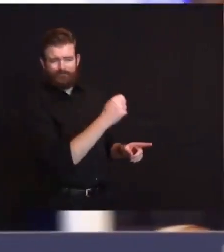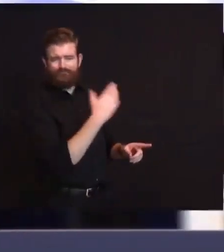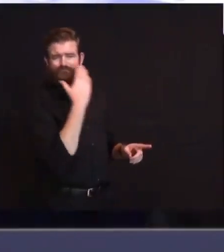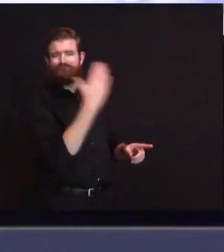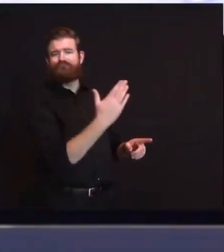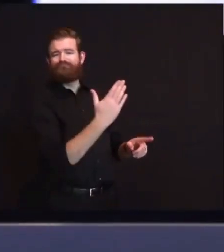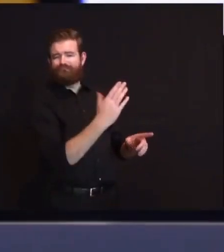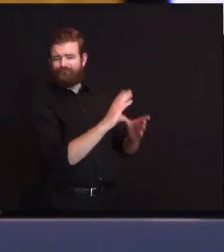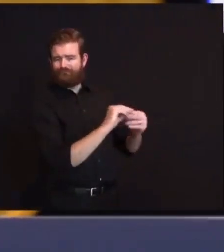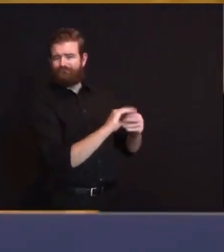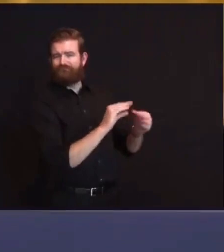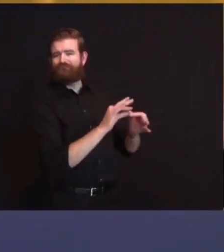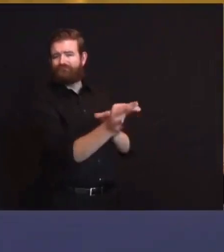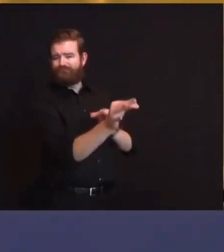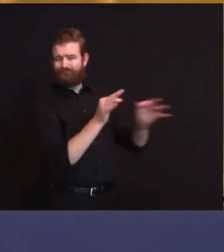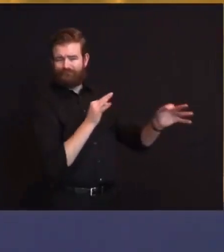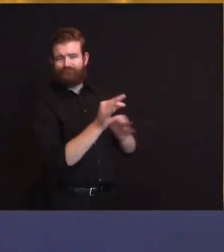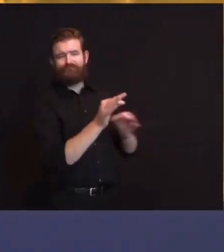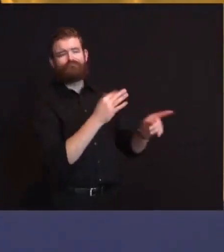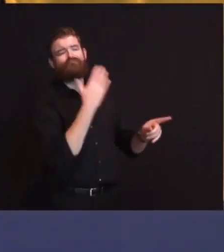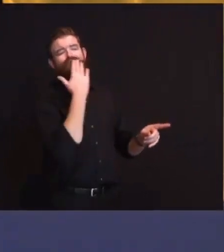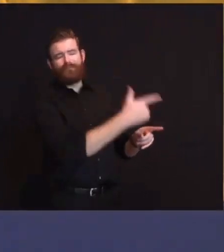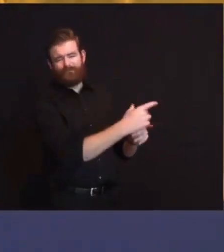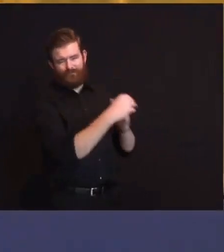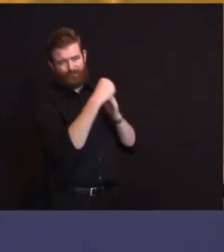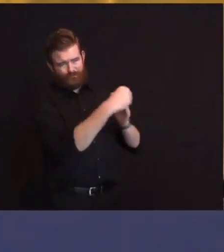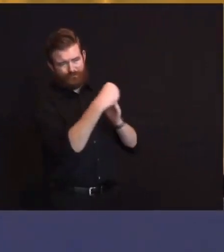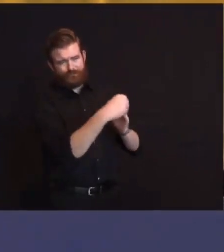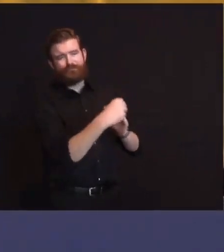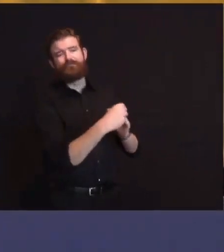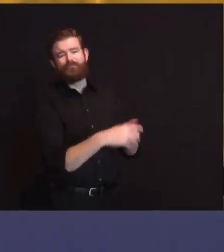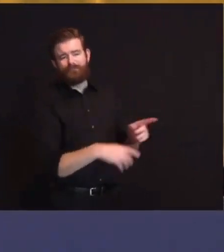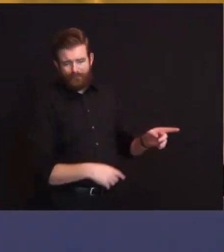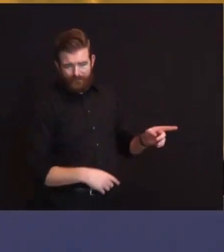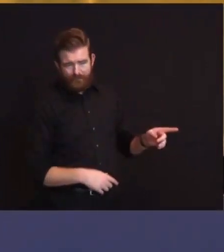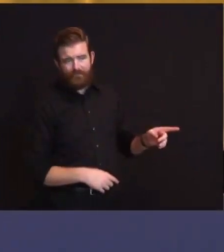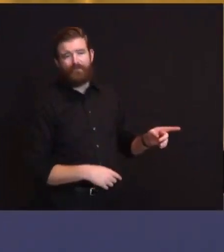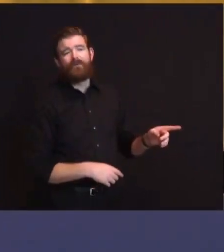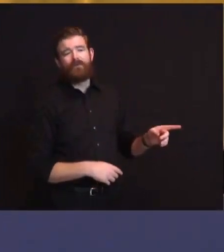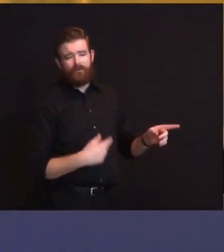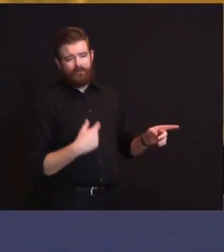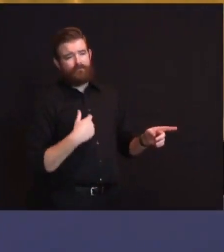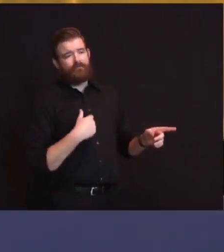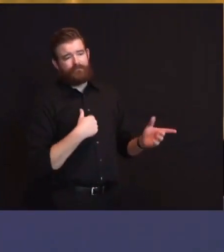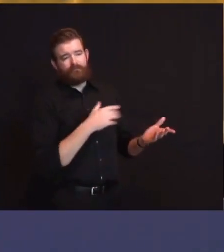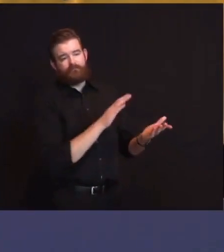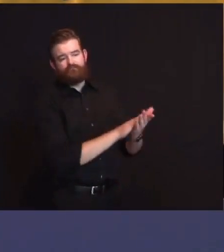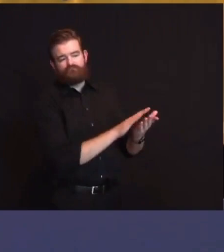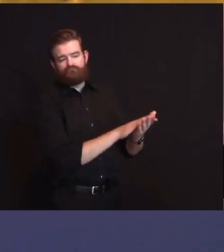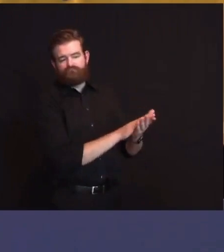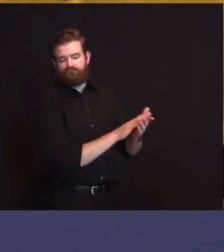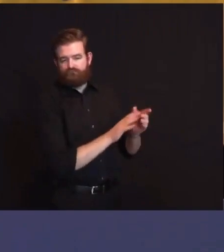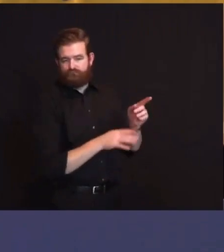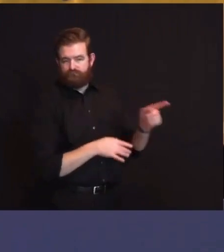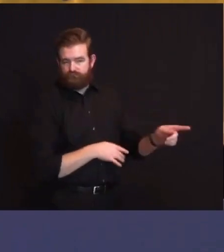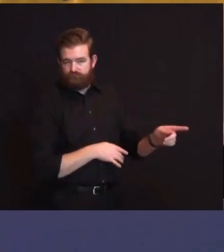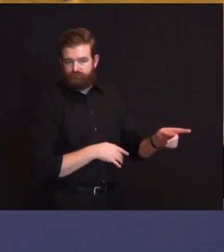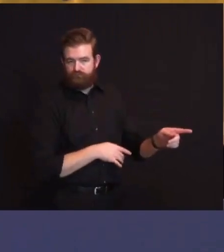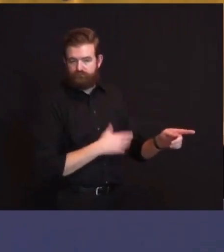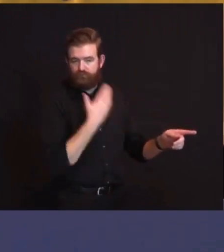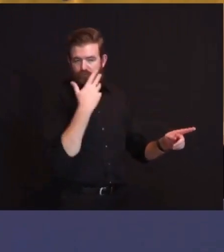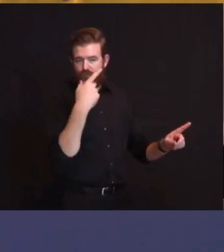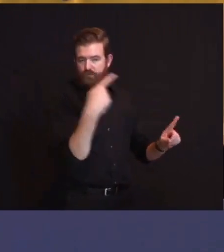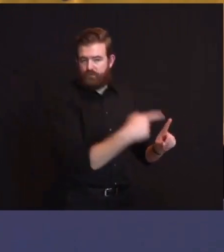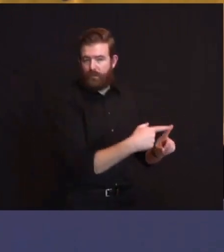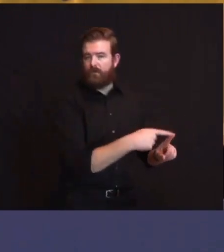Thanks for your leadership. I echo your point. Overwhelmingly outstanding corporate citizenship, whether it's in the